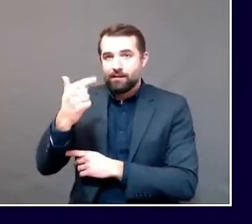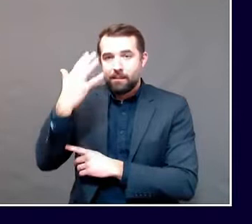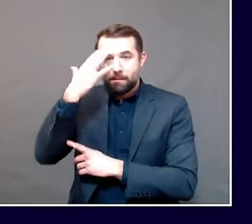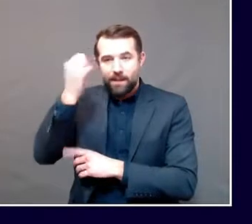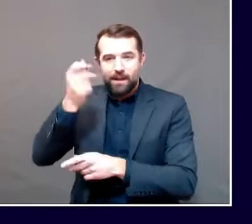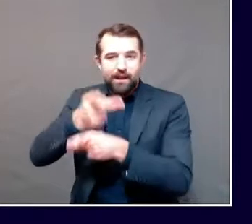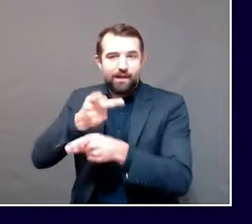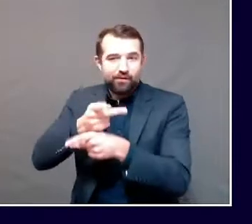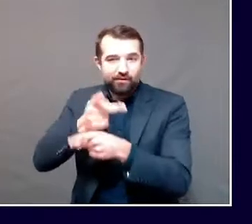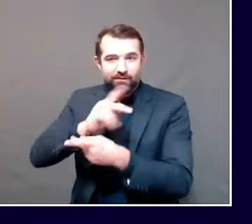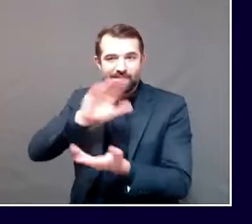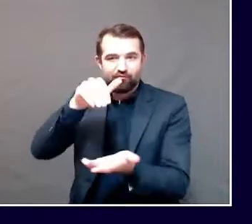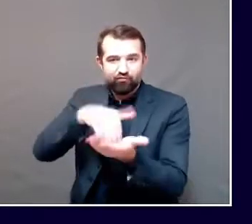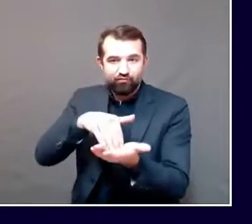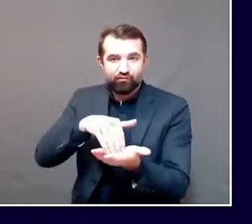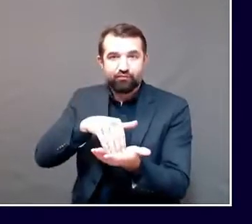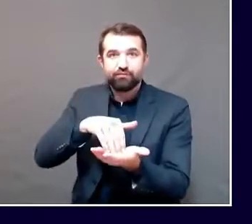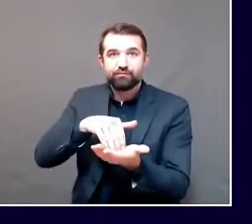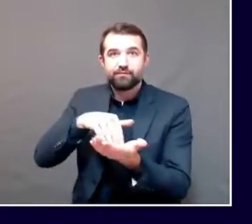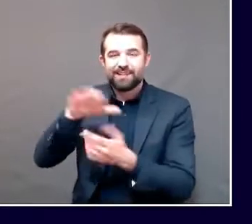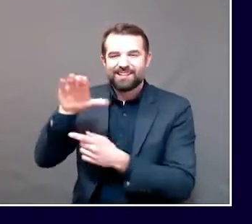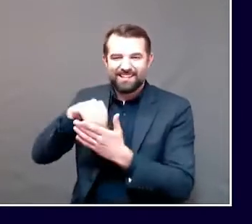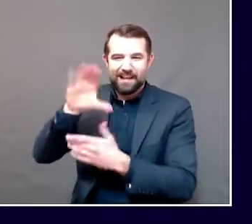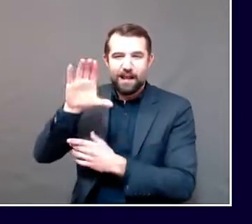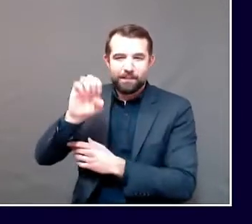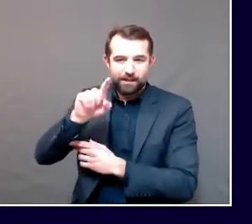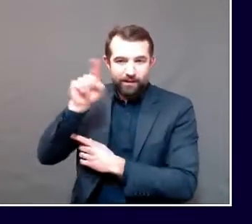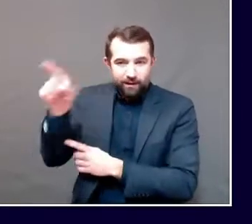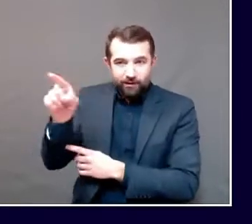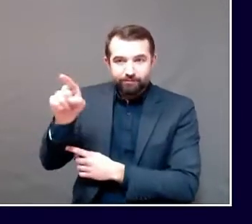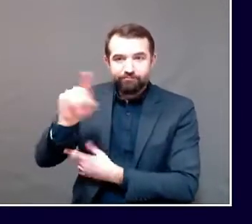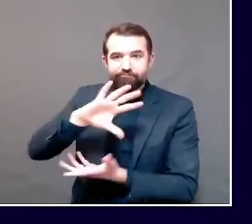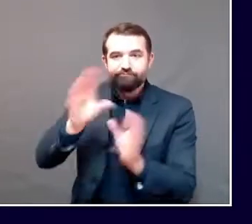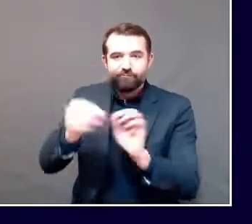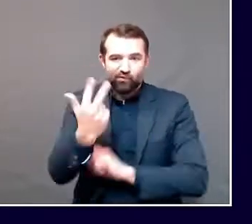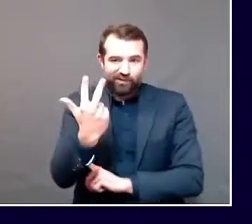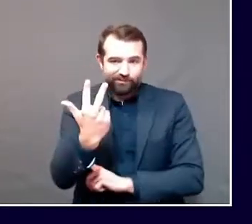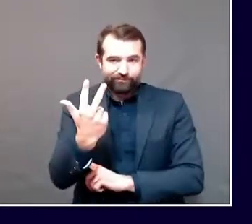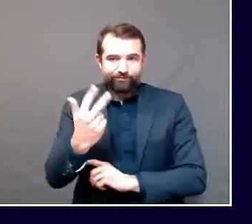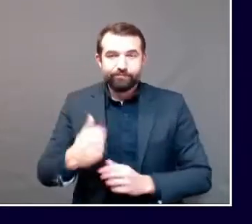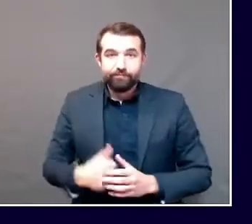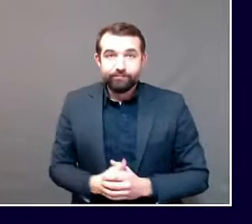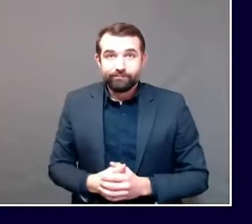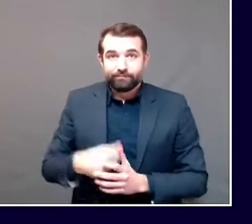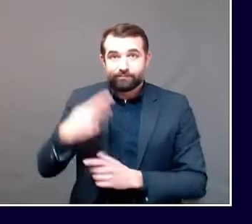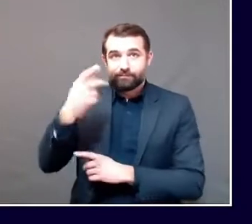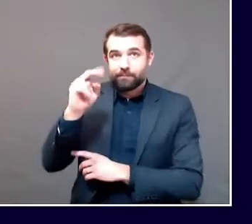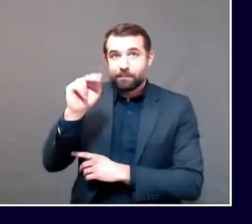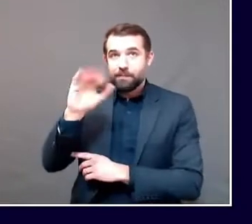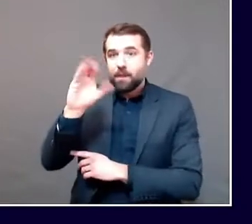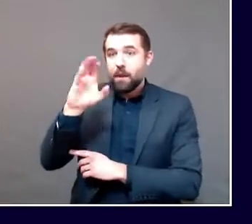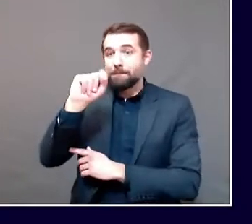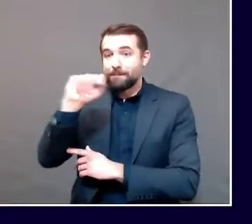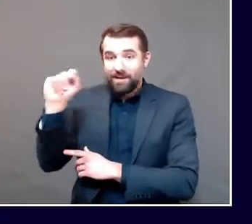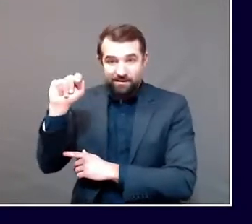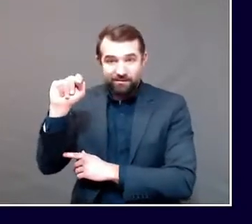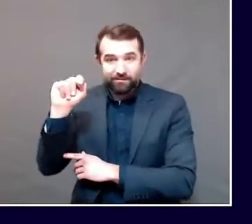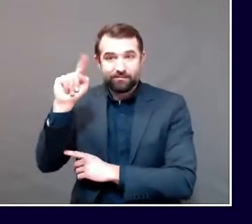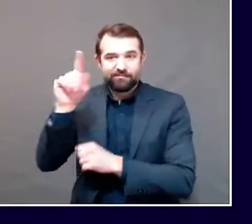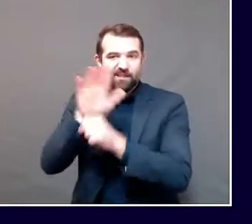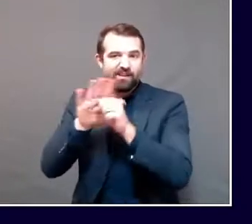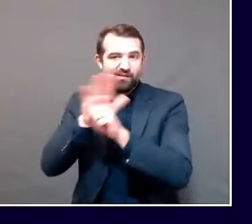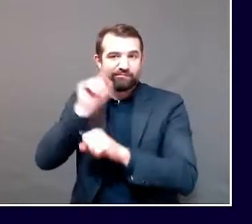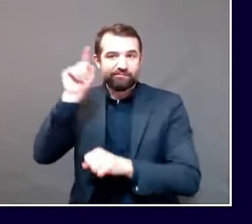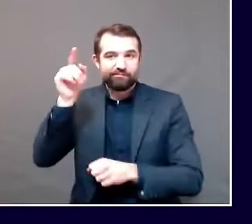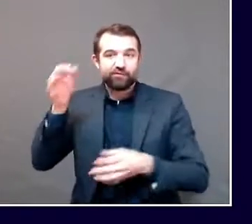of 3 cases of COVID-19. And finally, at the Penobscot County Courthouse, where we have received reports of 4